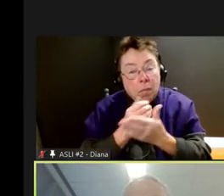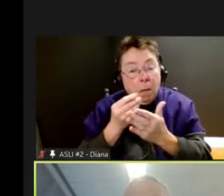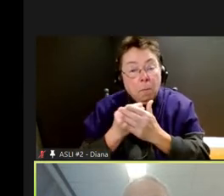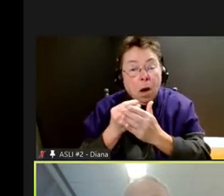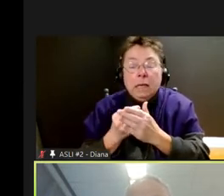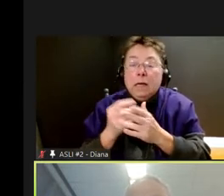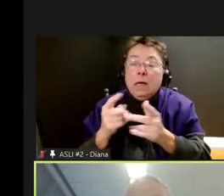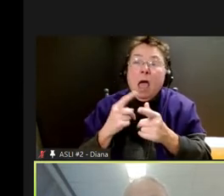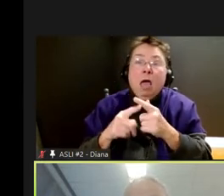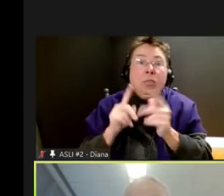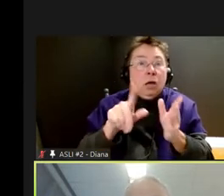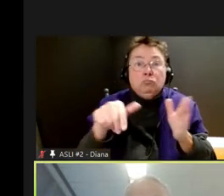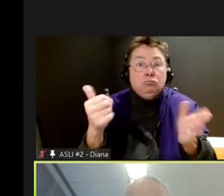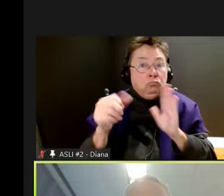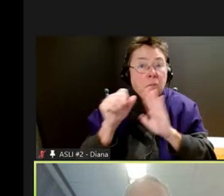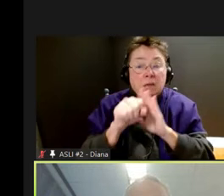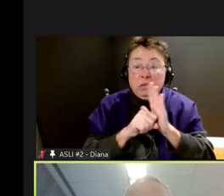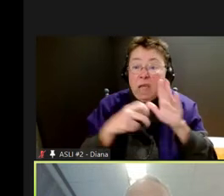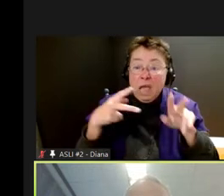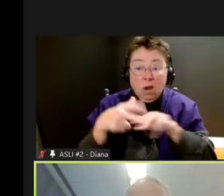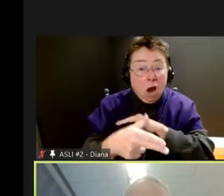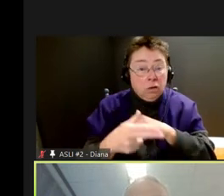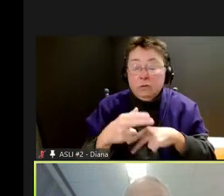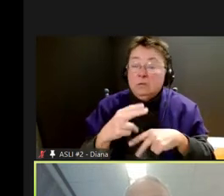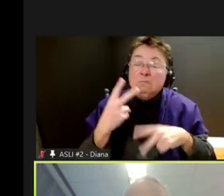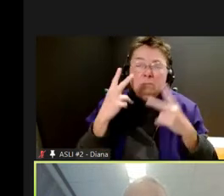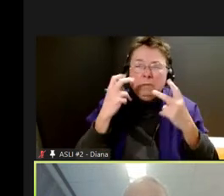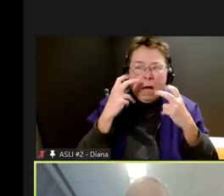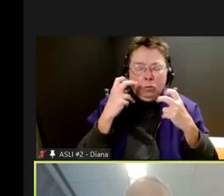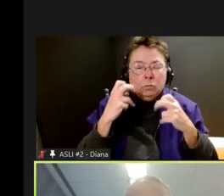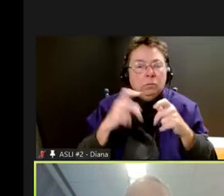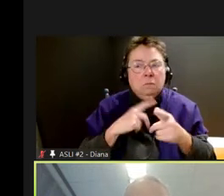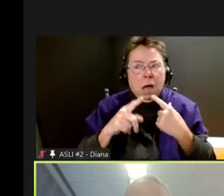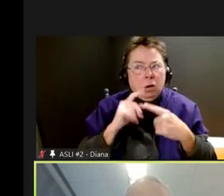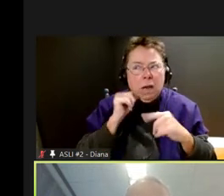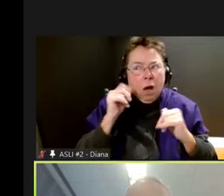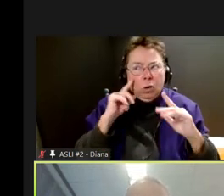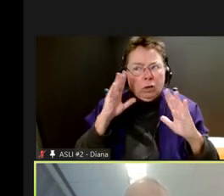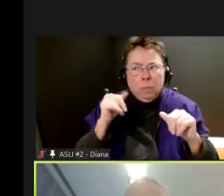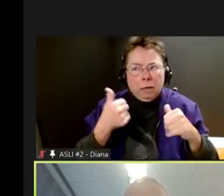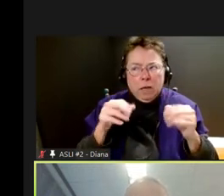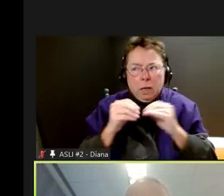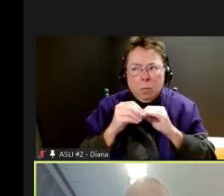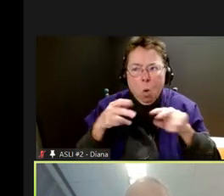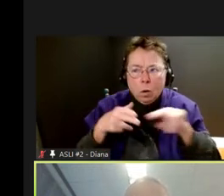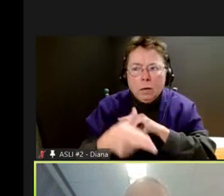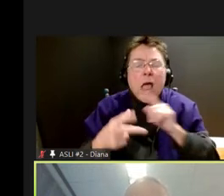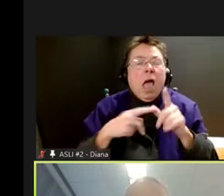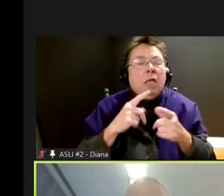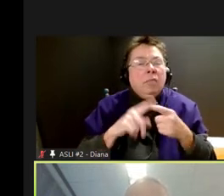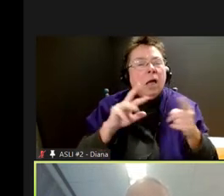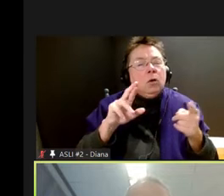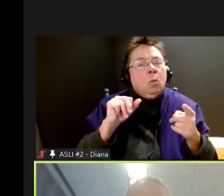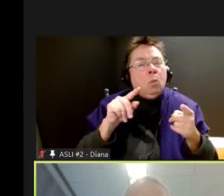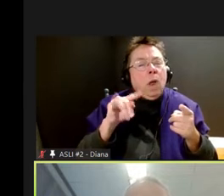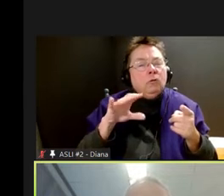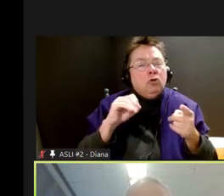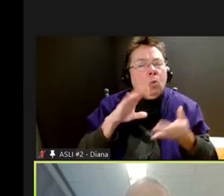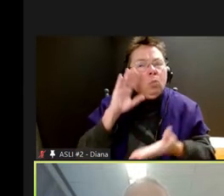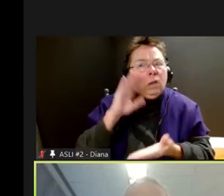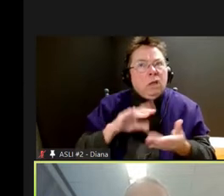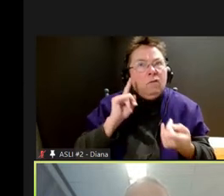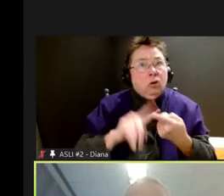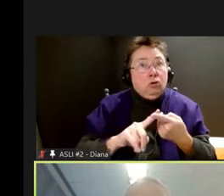no additional state cuts are also expected. And we also have recovery ratio relief through